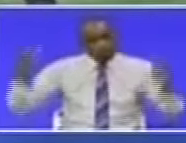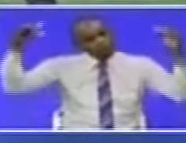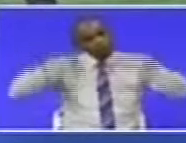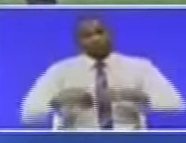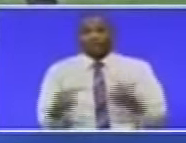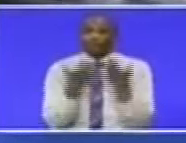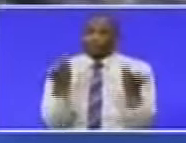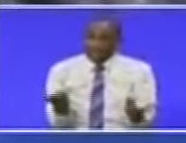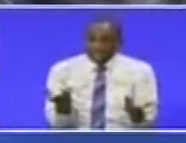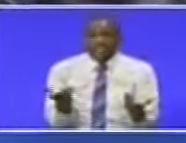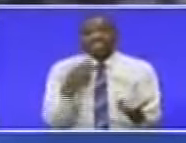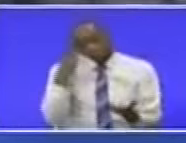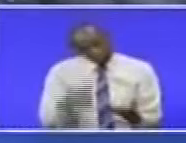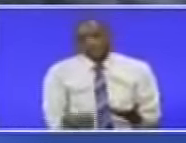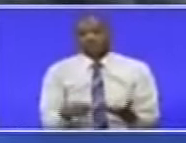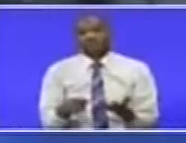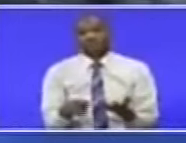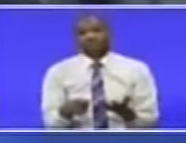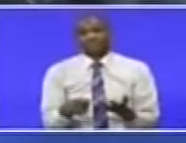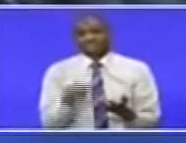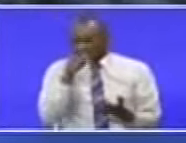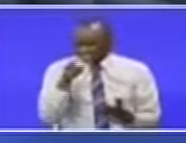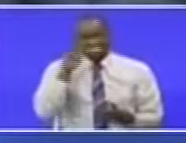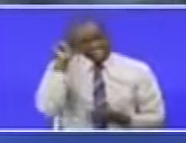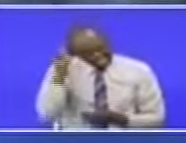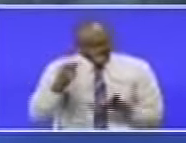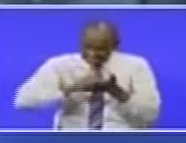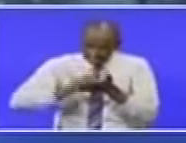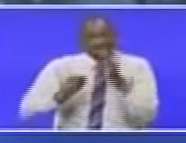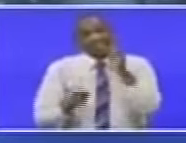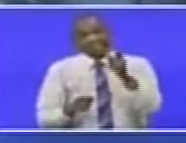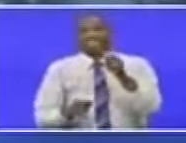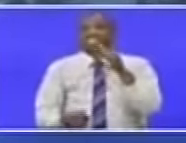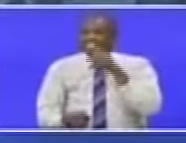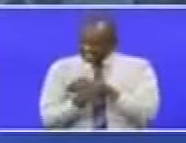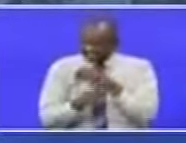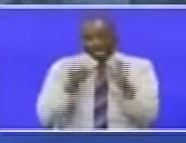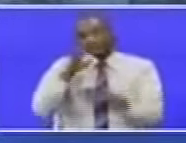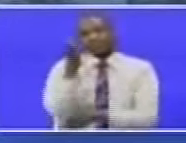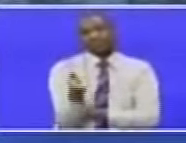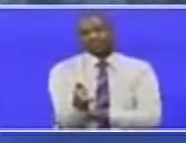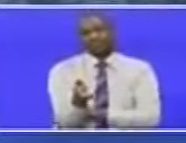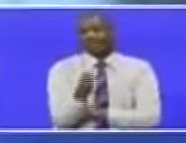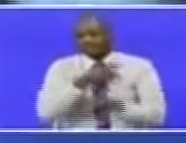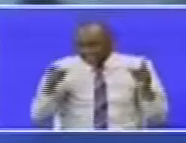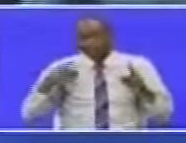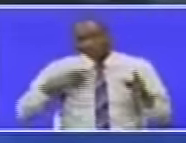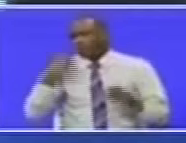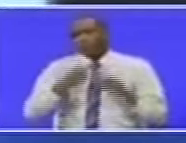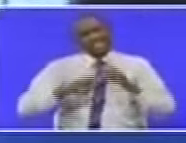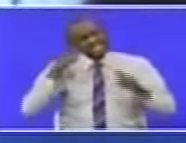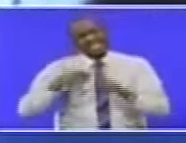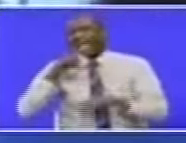on the Trade in Endangered Species, to which Kenya is a signatory. But despite this, the poaching menace, which